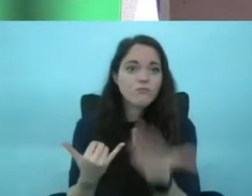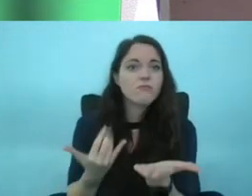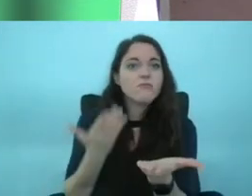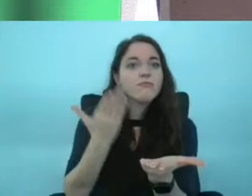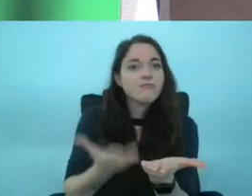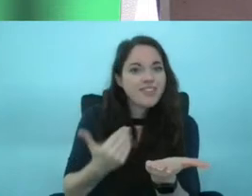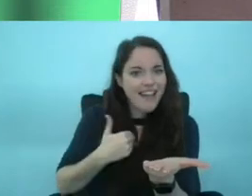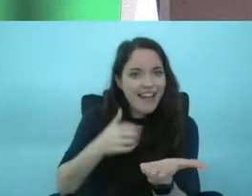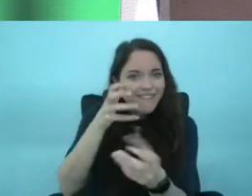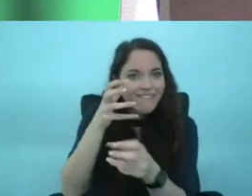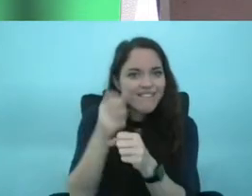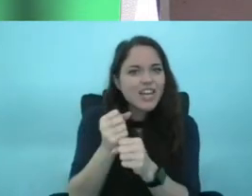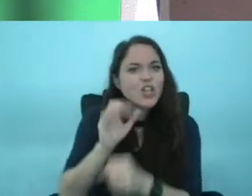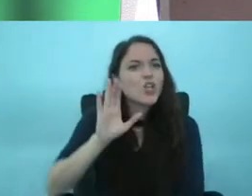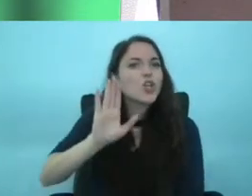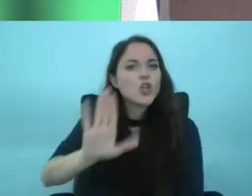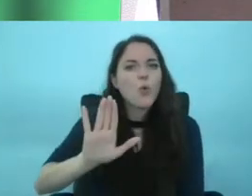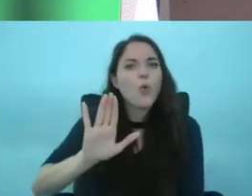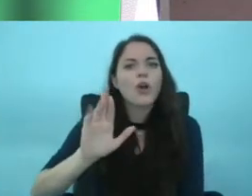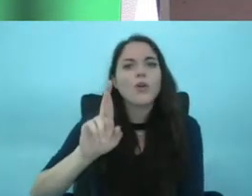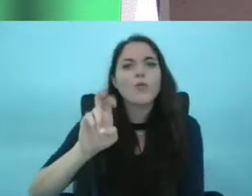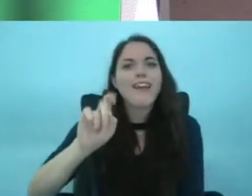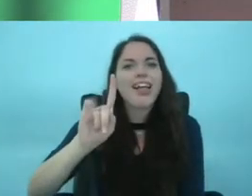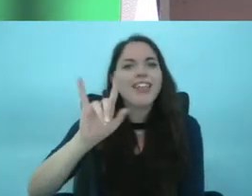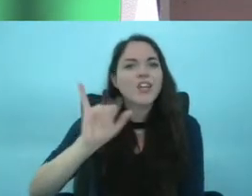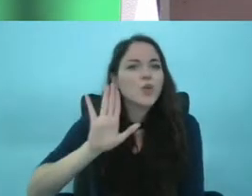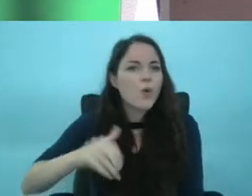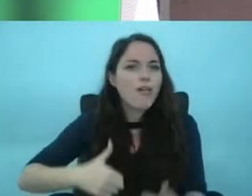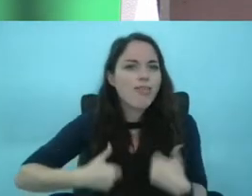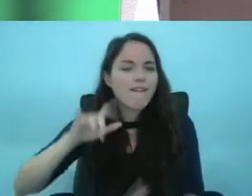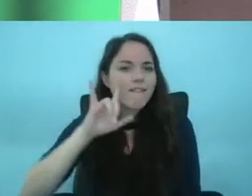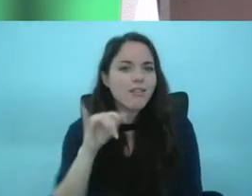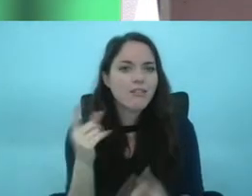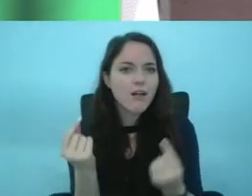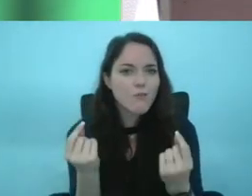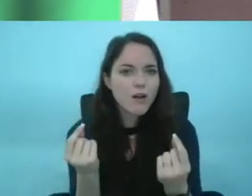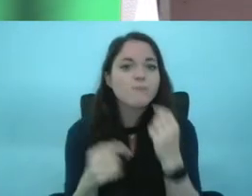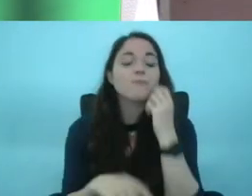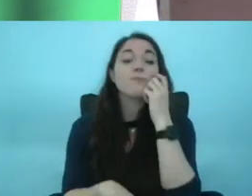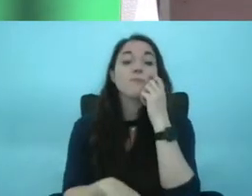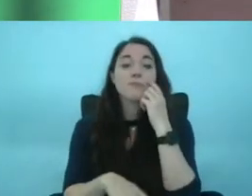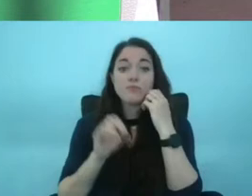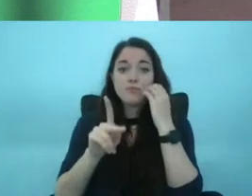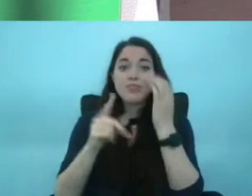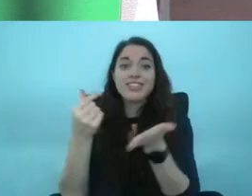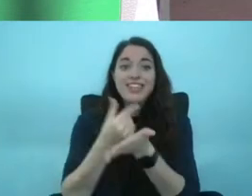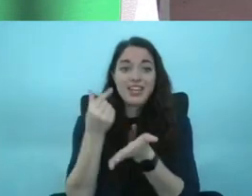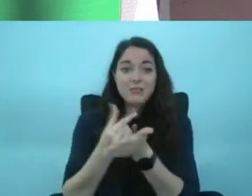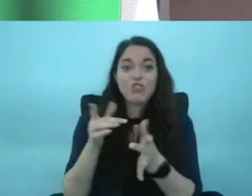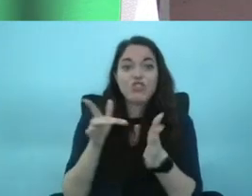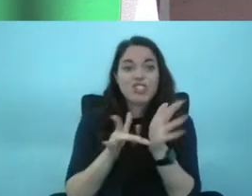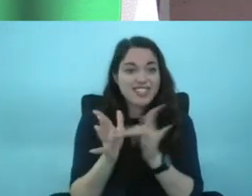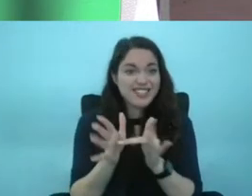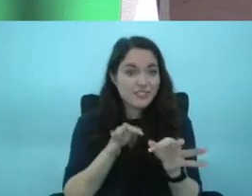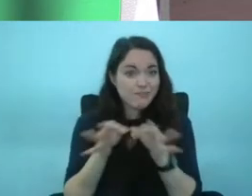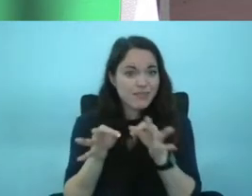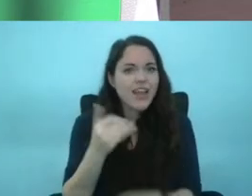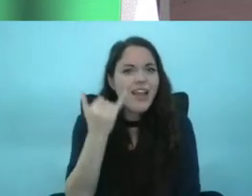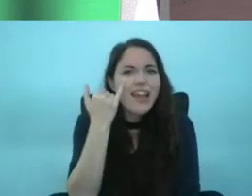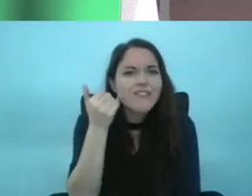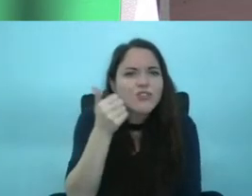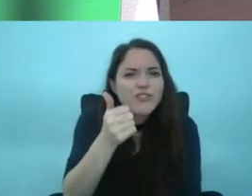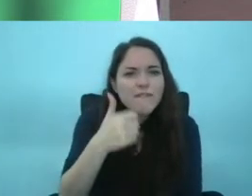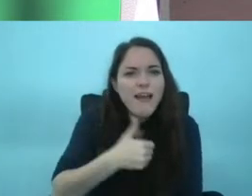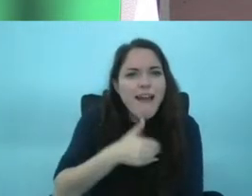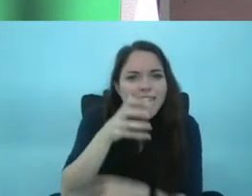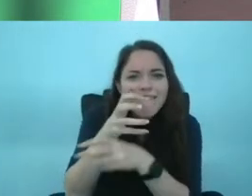faith? In the Gospels, it said that Jesus said, if you have faith as small as a mustard